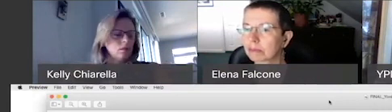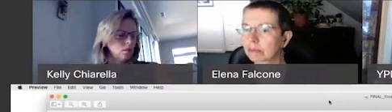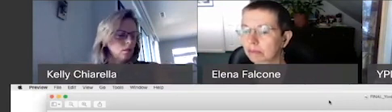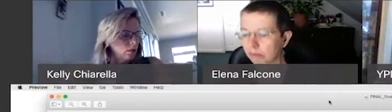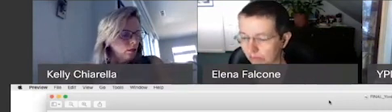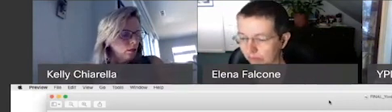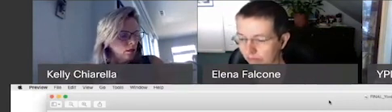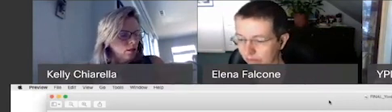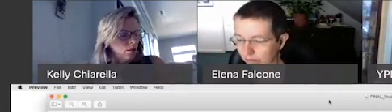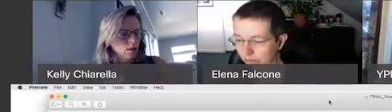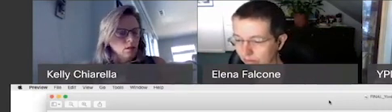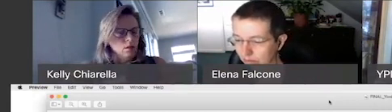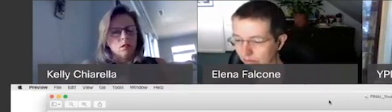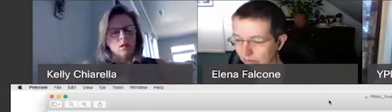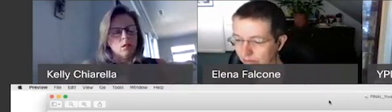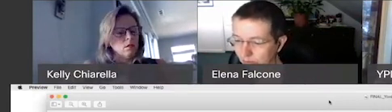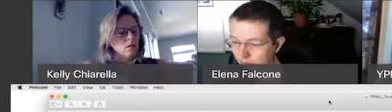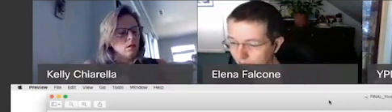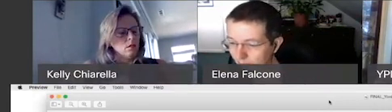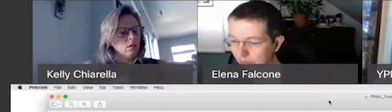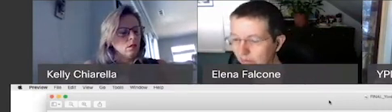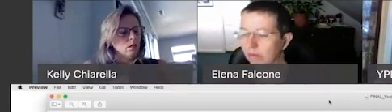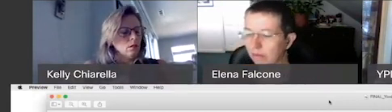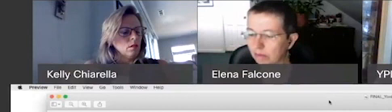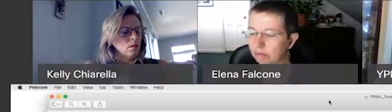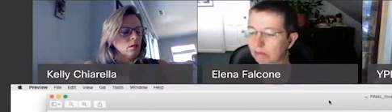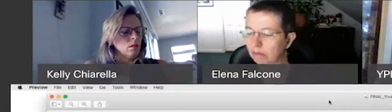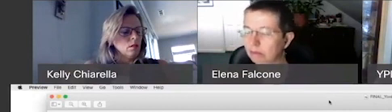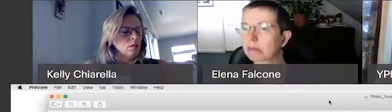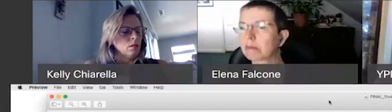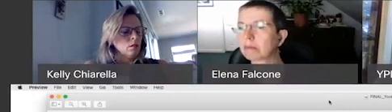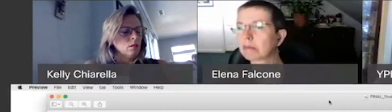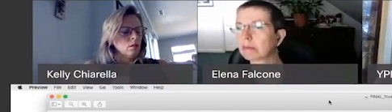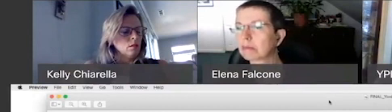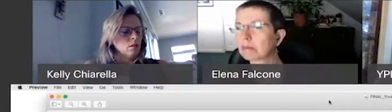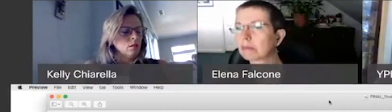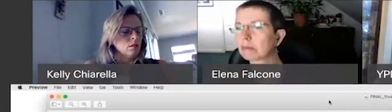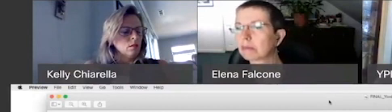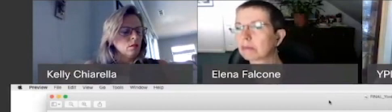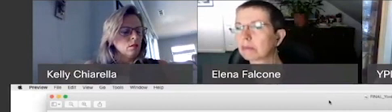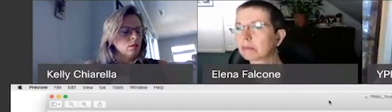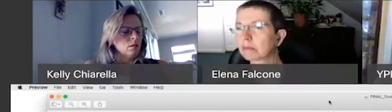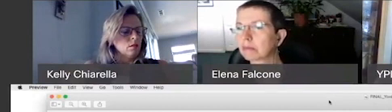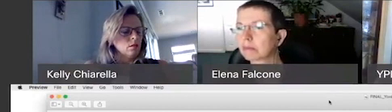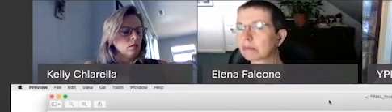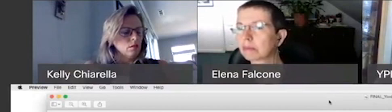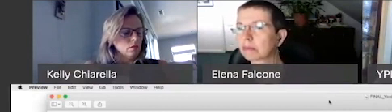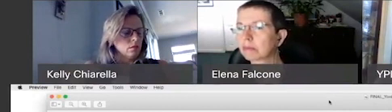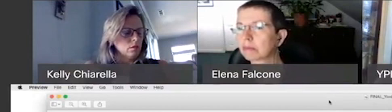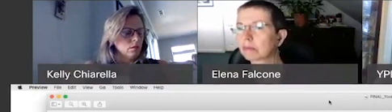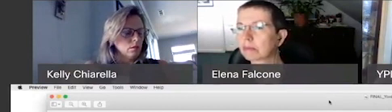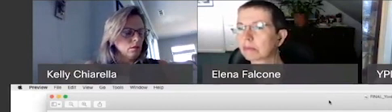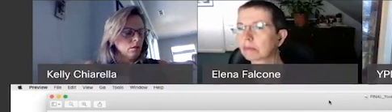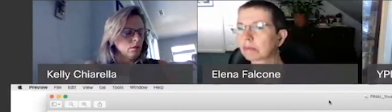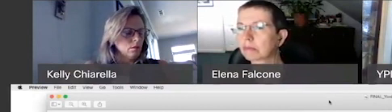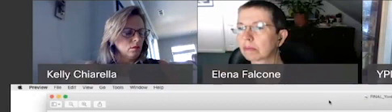yourself safe during these times. First off, I'd like to talk a little bit about people's behavior. You know, everyone